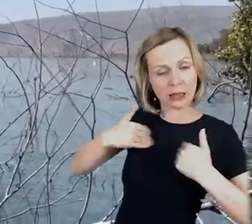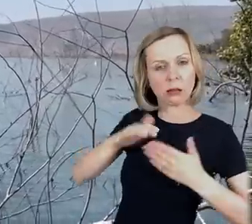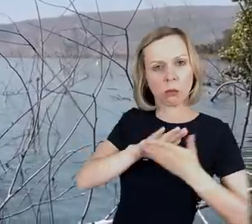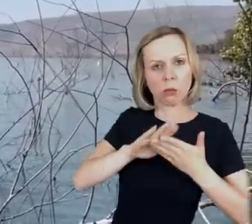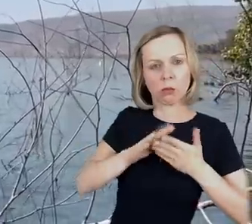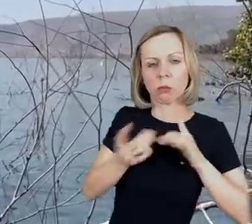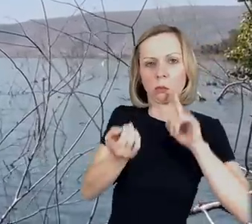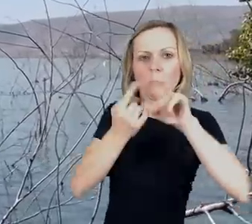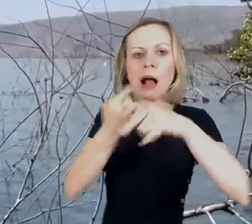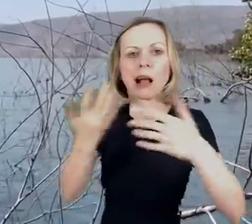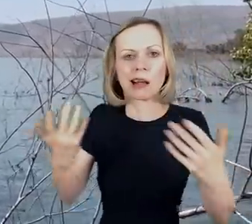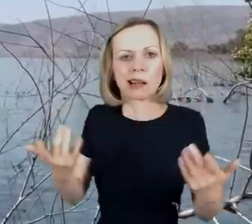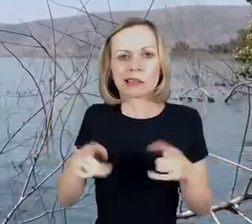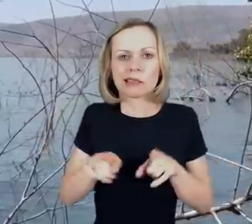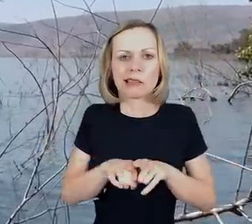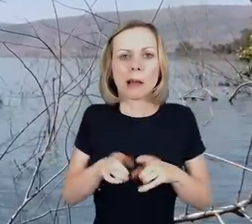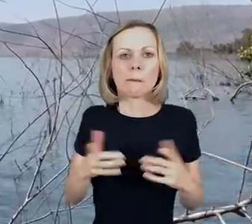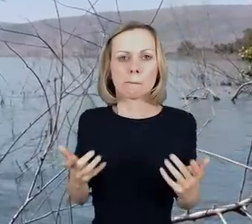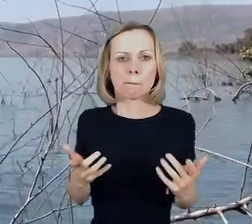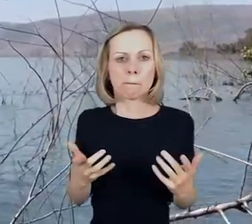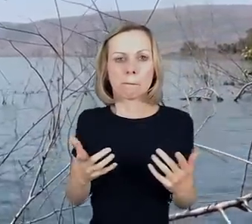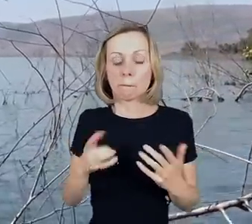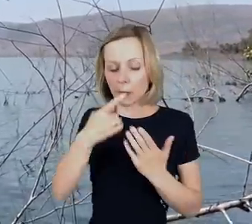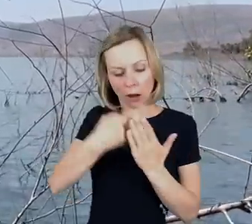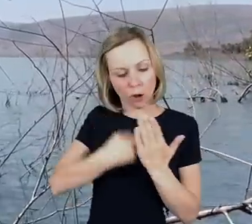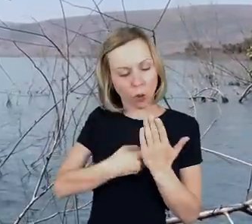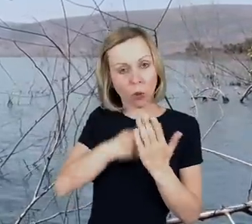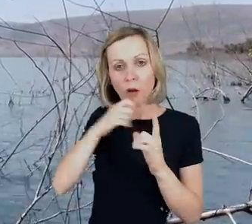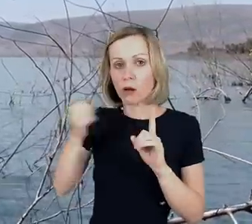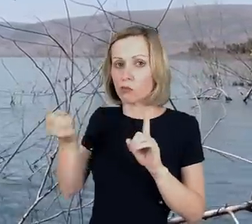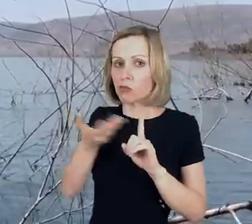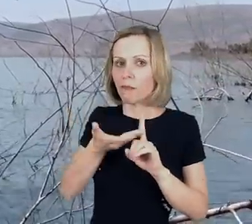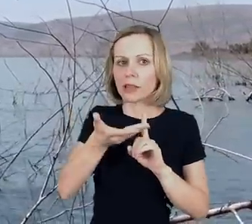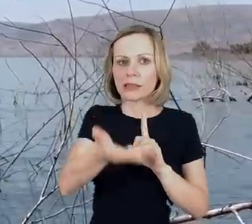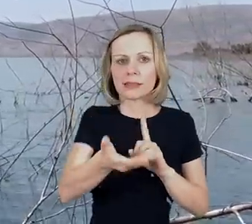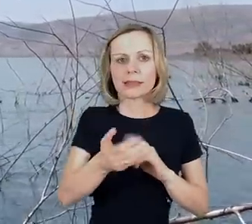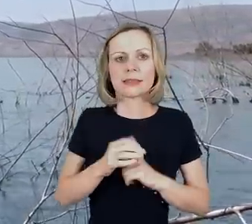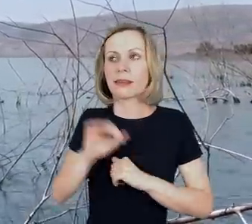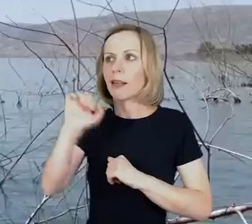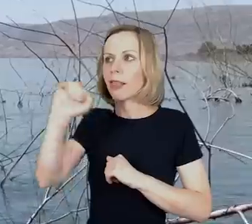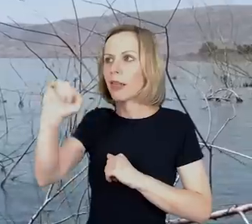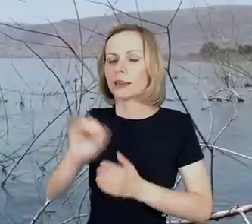this is the law and the prophets.